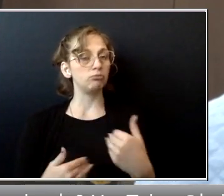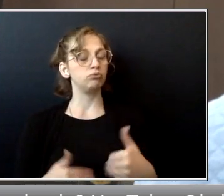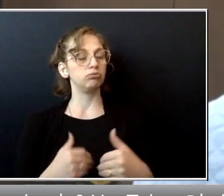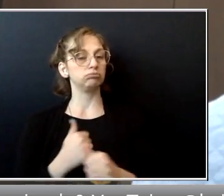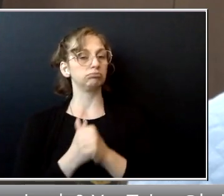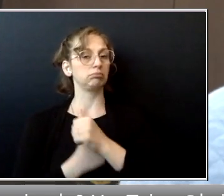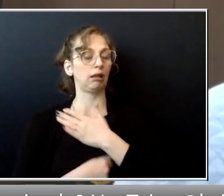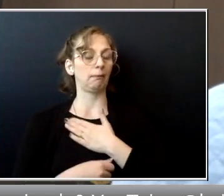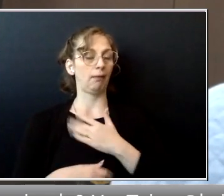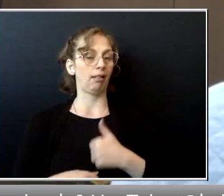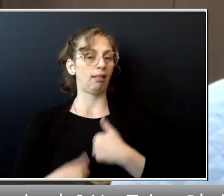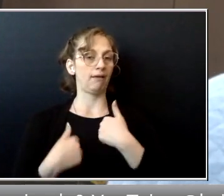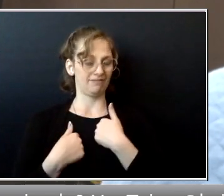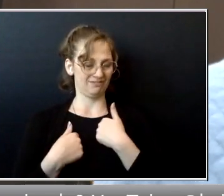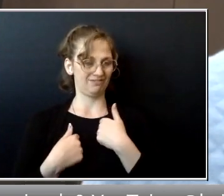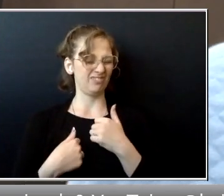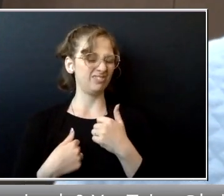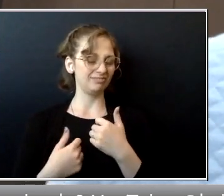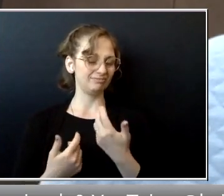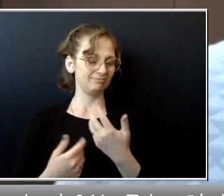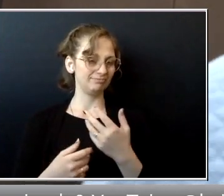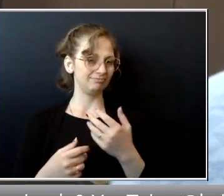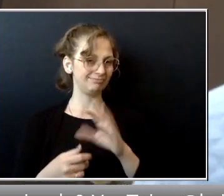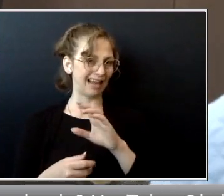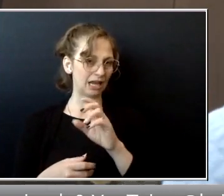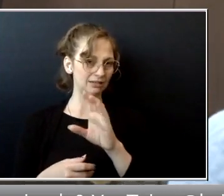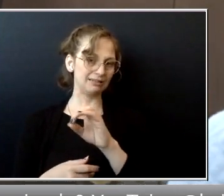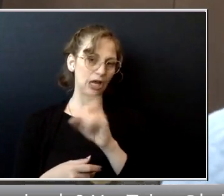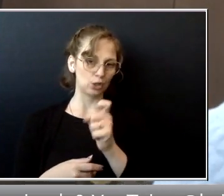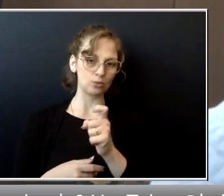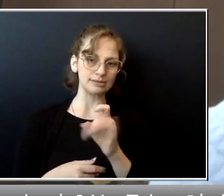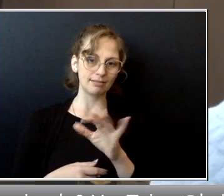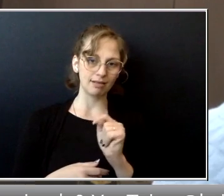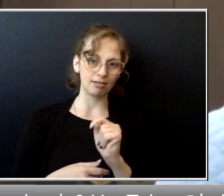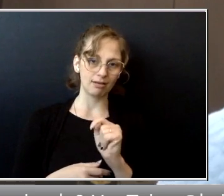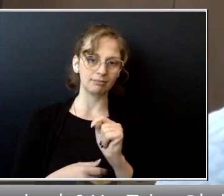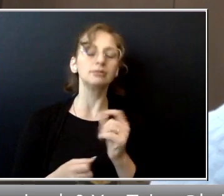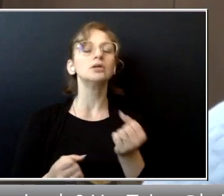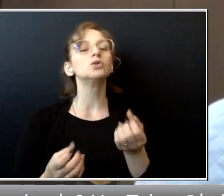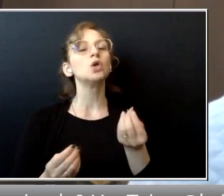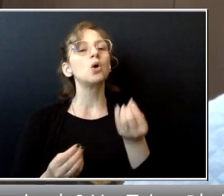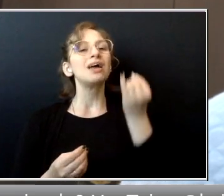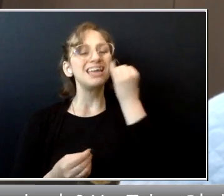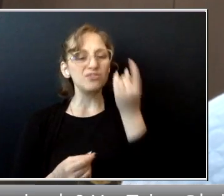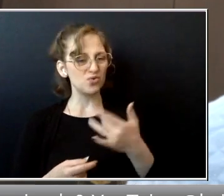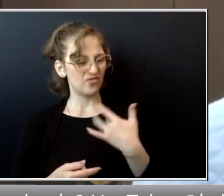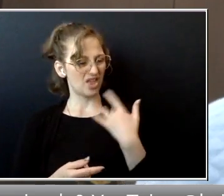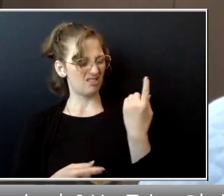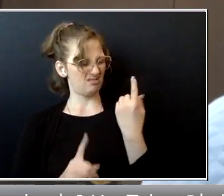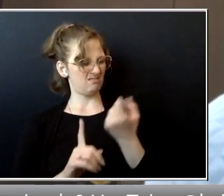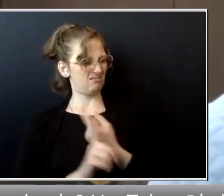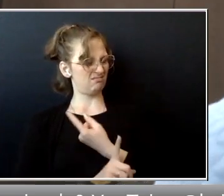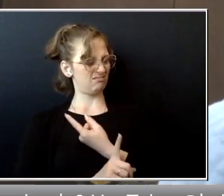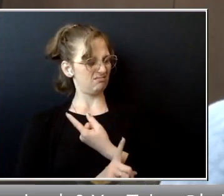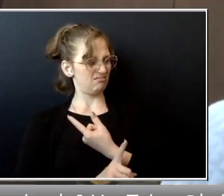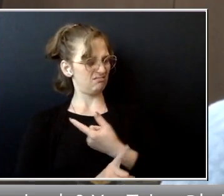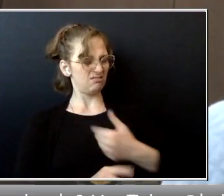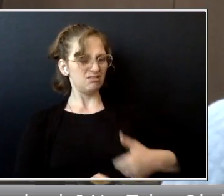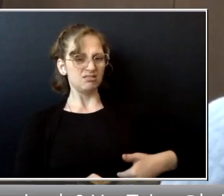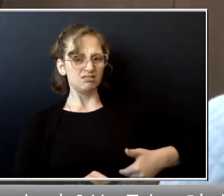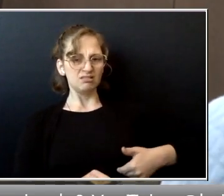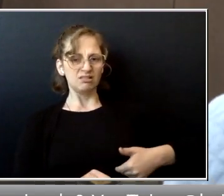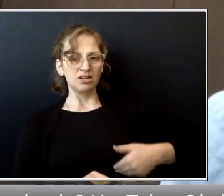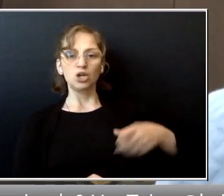of the clot. And so that advice of, hey, if you think something's wrong or you feel like something's wrong, no one's going to